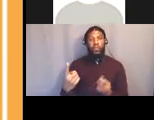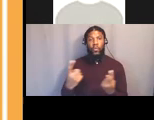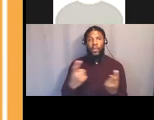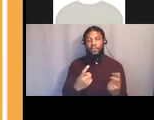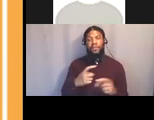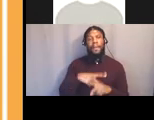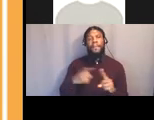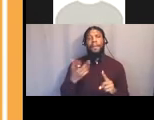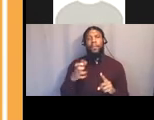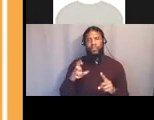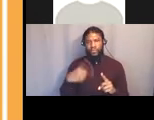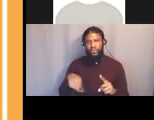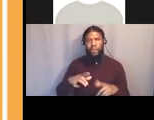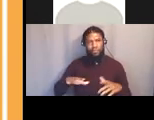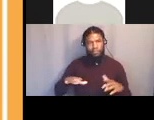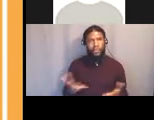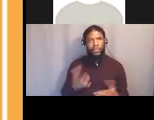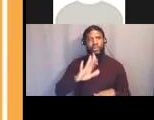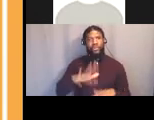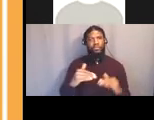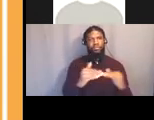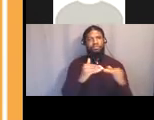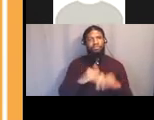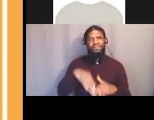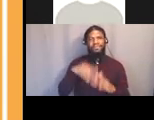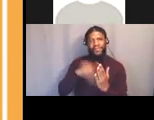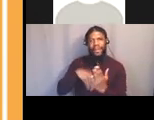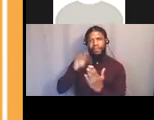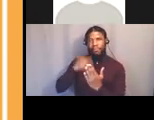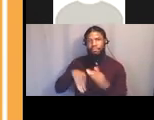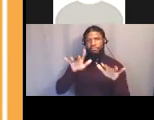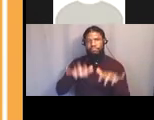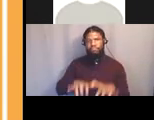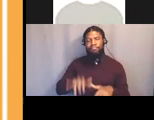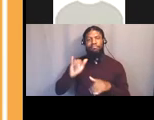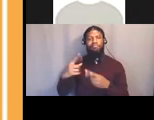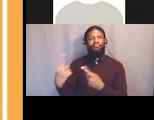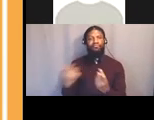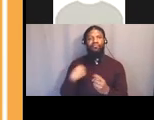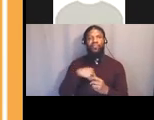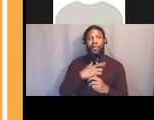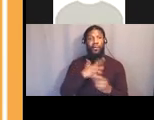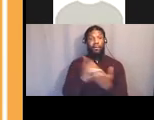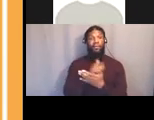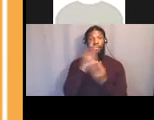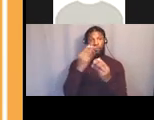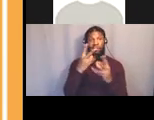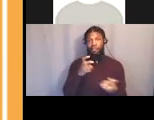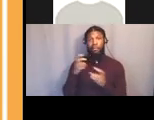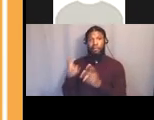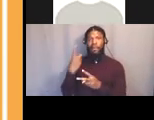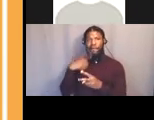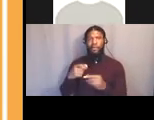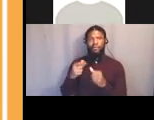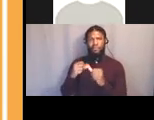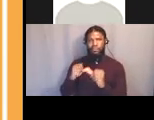to fill out the survey. We are really wanting to continue to build from this momentum and continue working with y'all. And